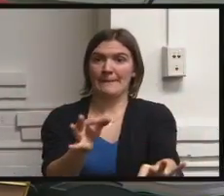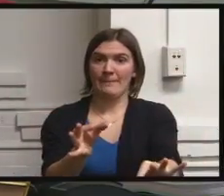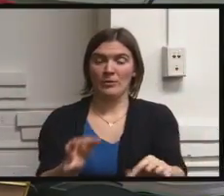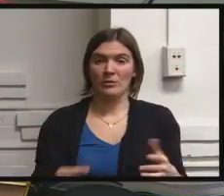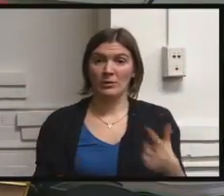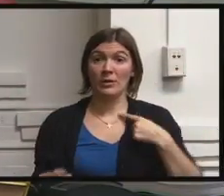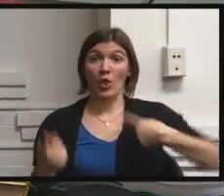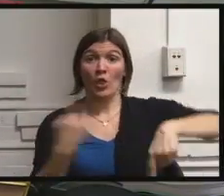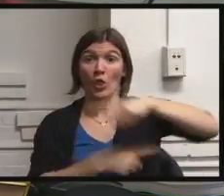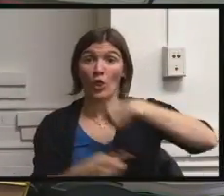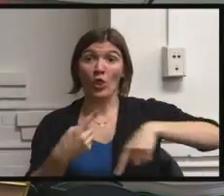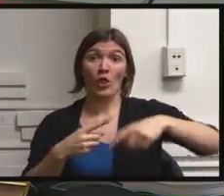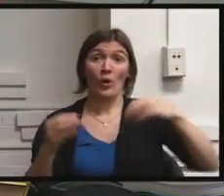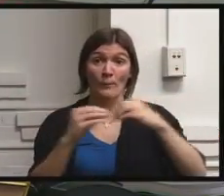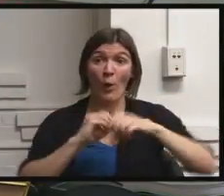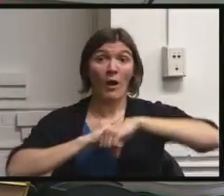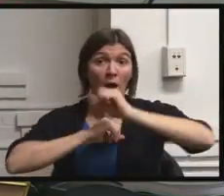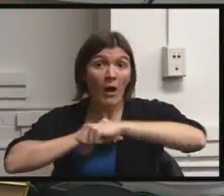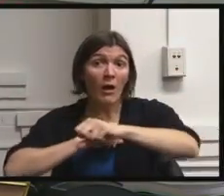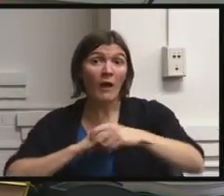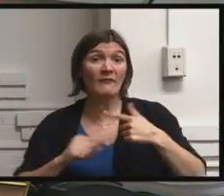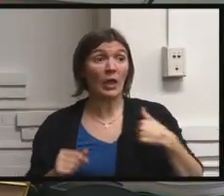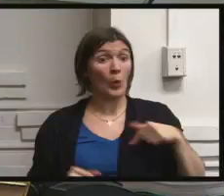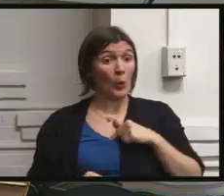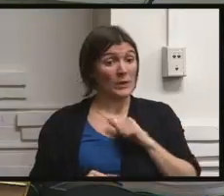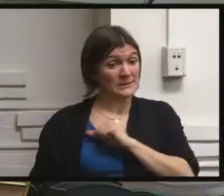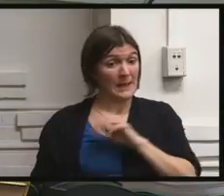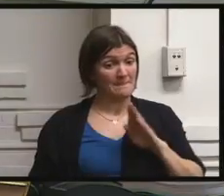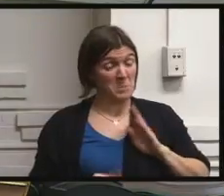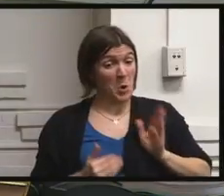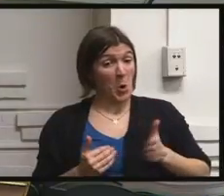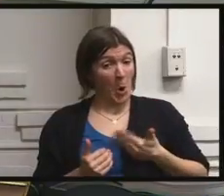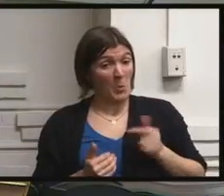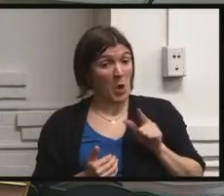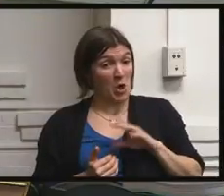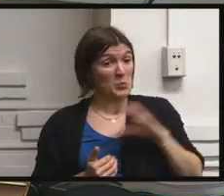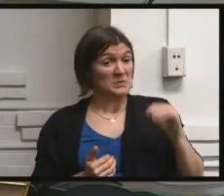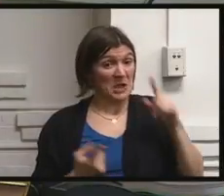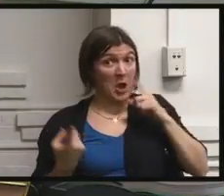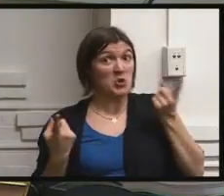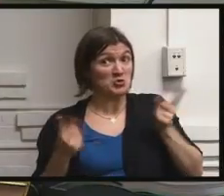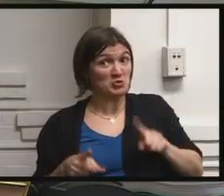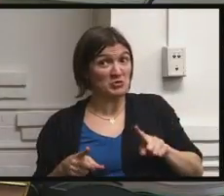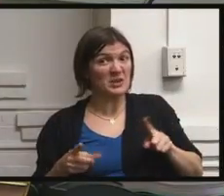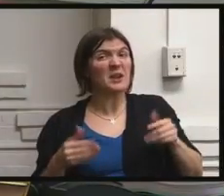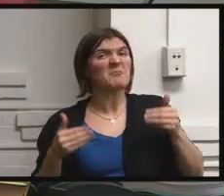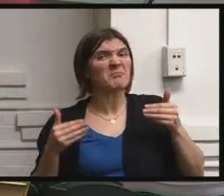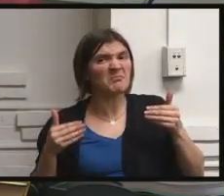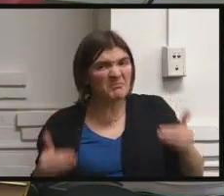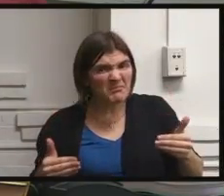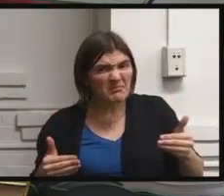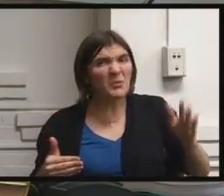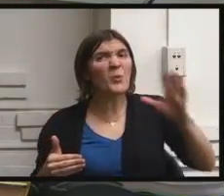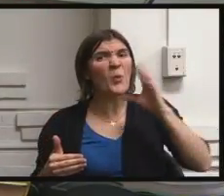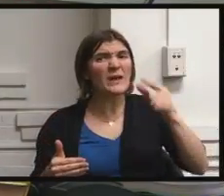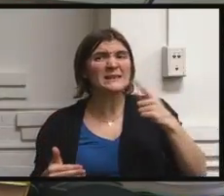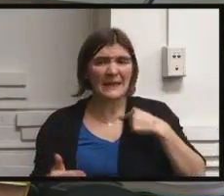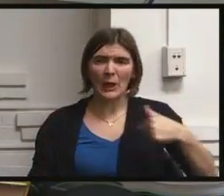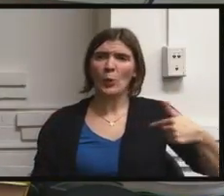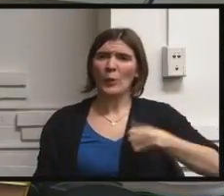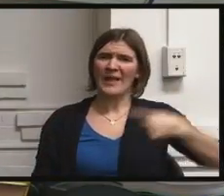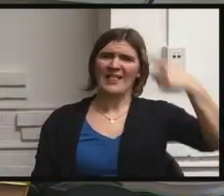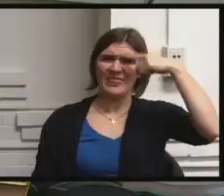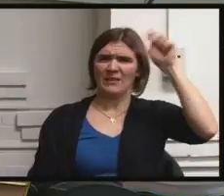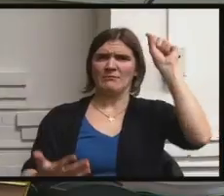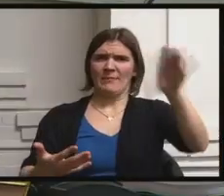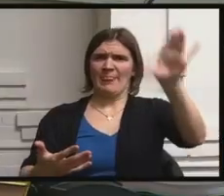we're almost consensus, that there's one thing that's the best thing to do, that we should say, this is what we think is